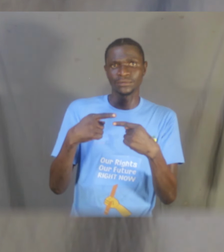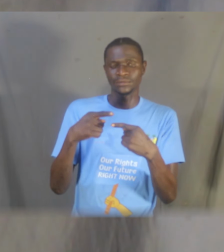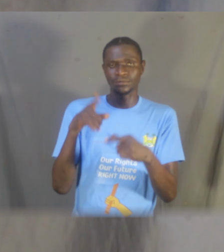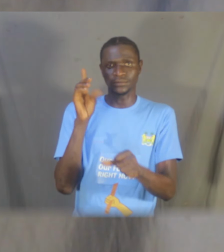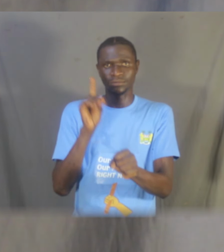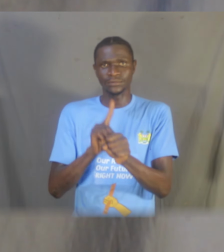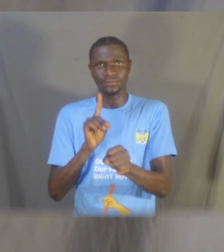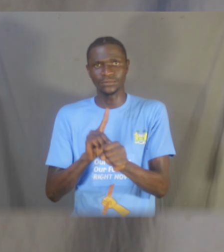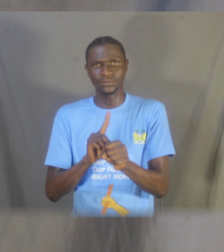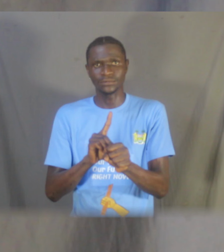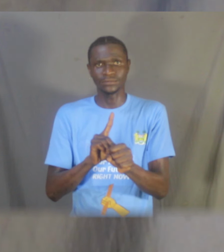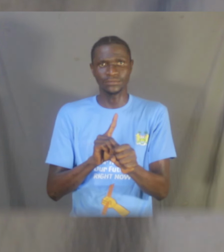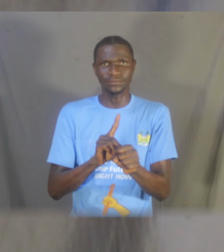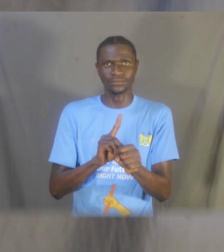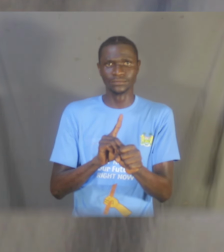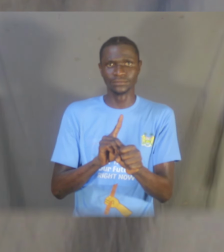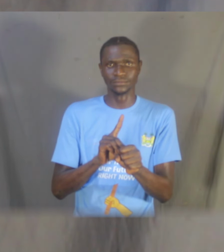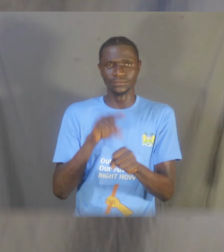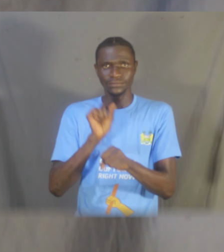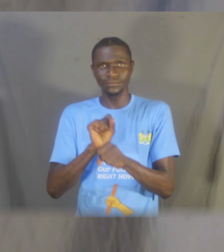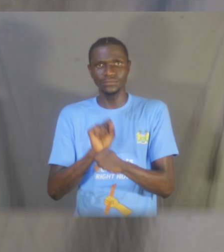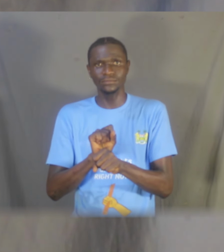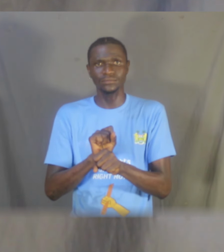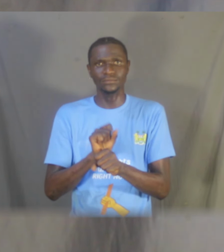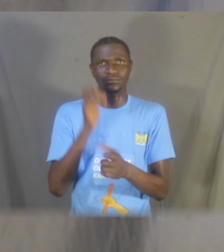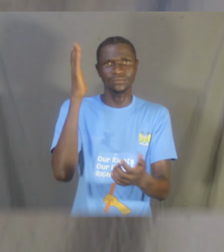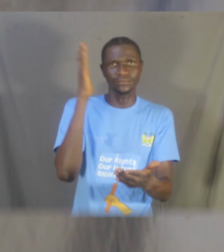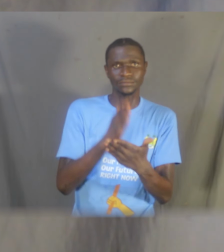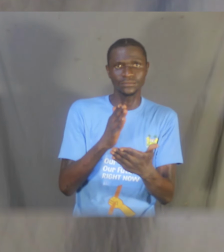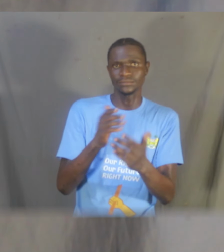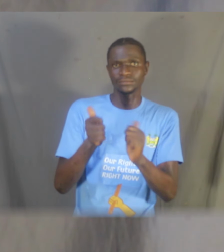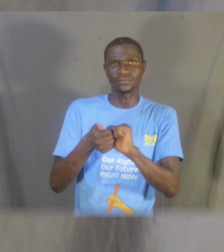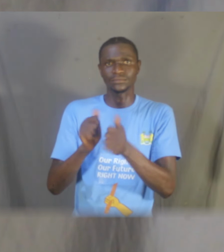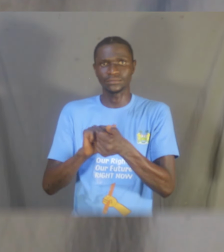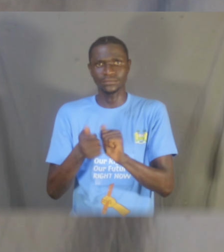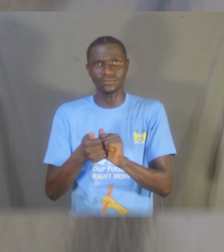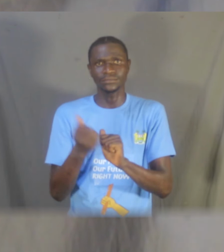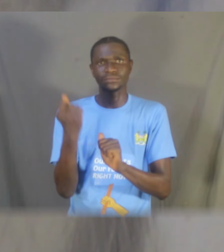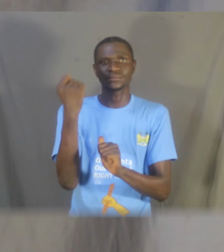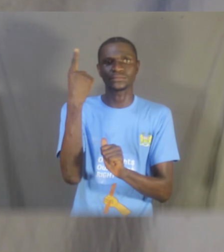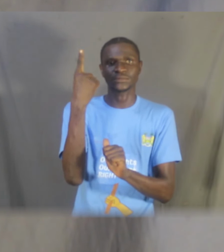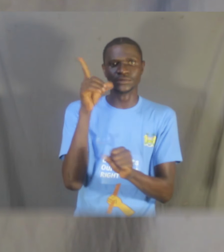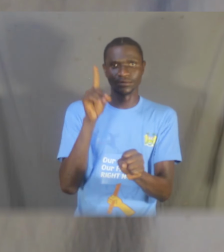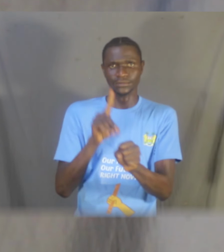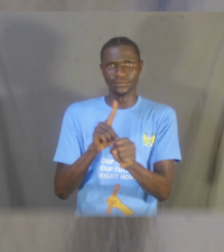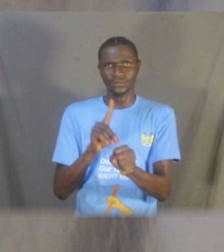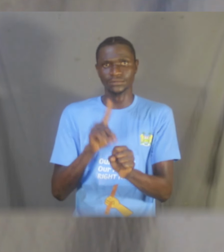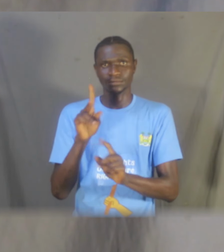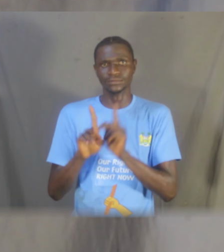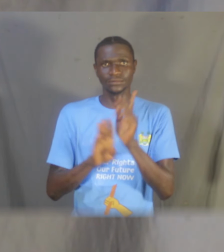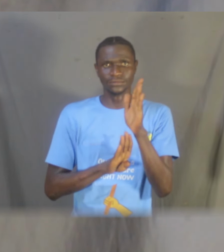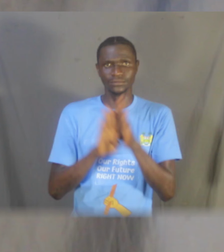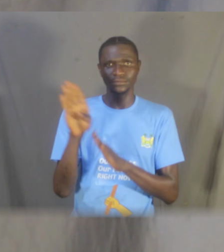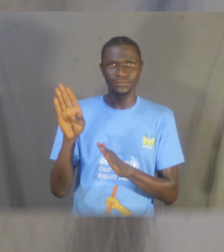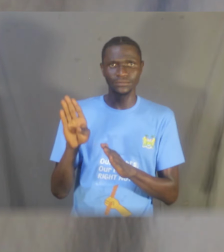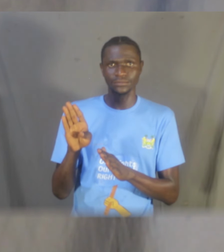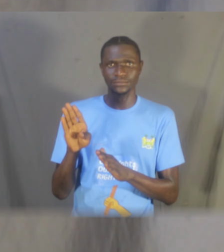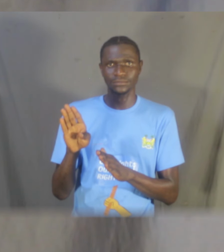for persons with disability in emergencies and situations of risk. Article 12.